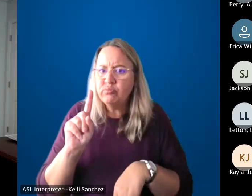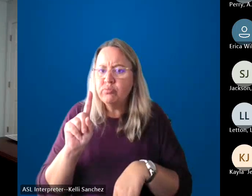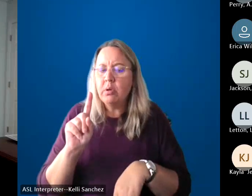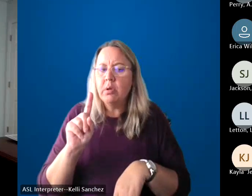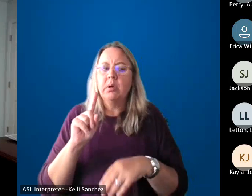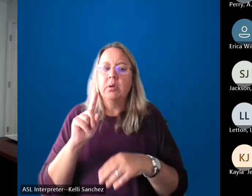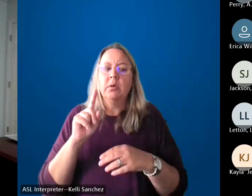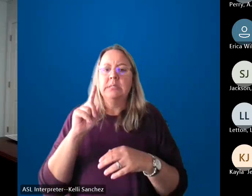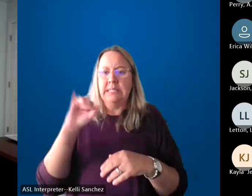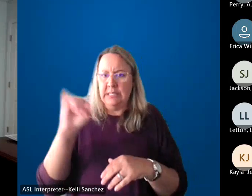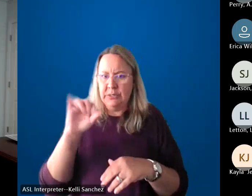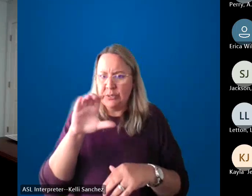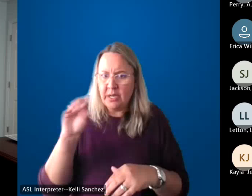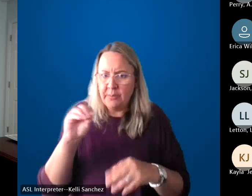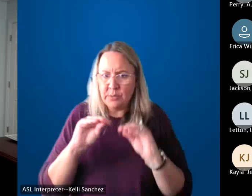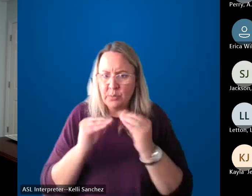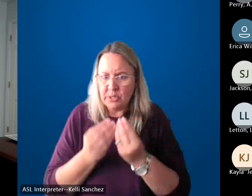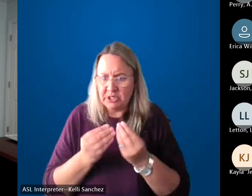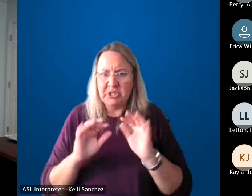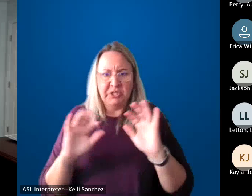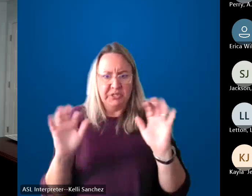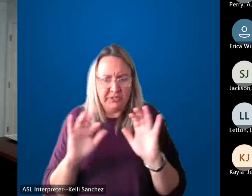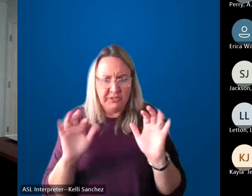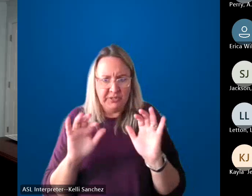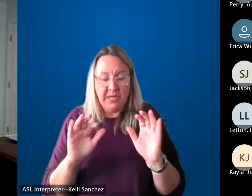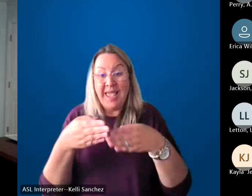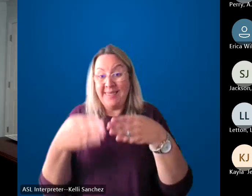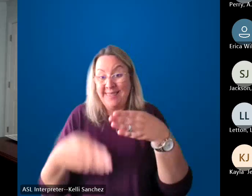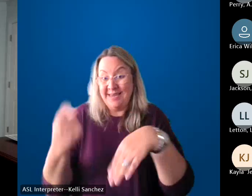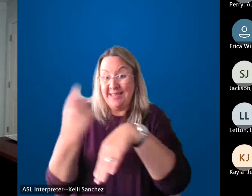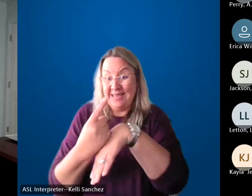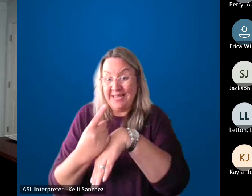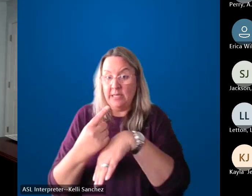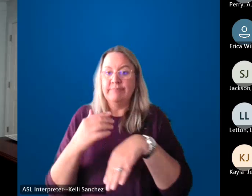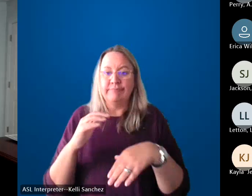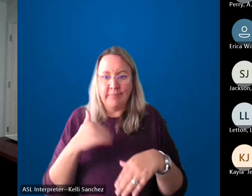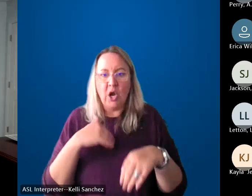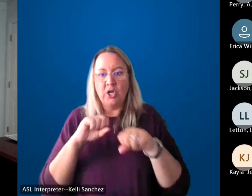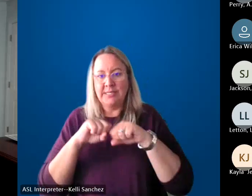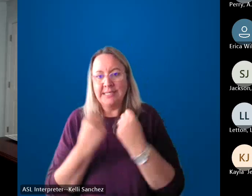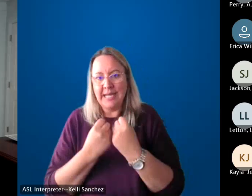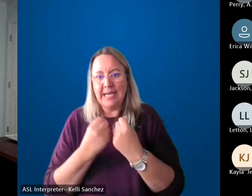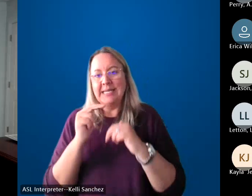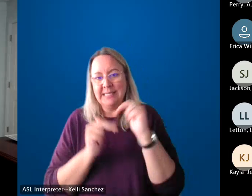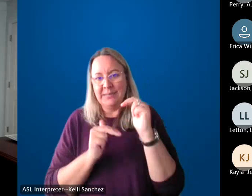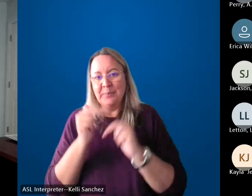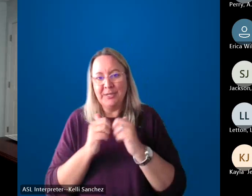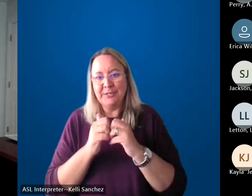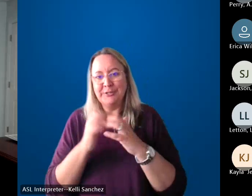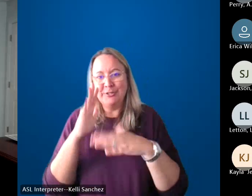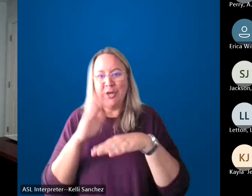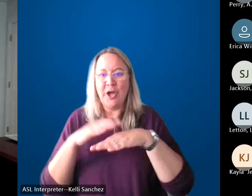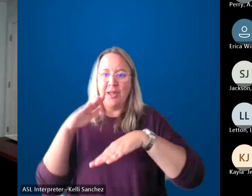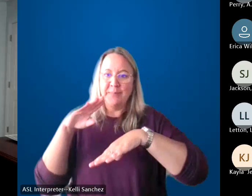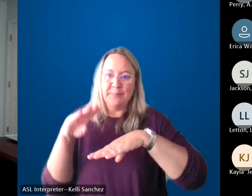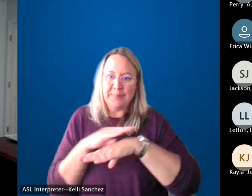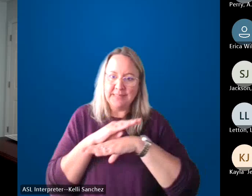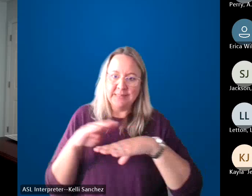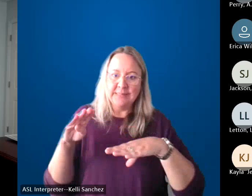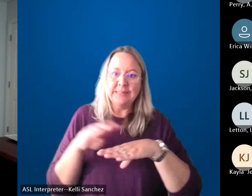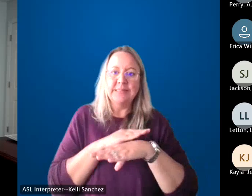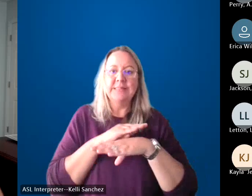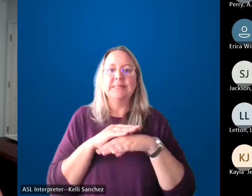insurance companies and organizations. At the end of the day, our society is one that is built on businesses